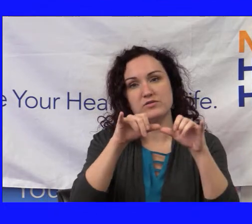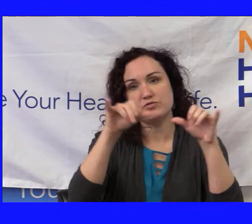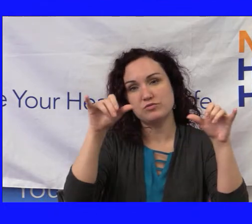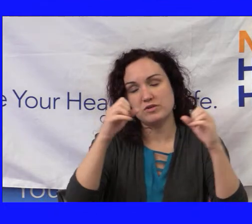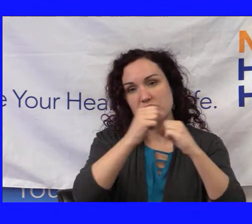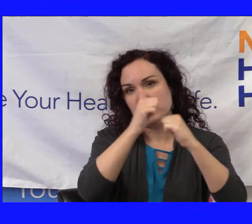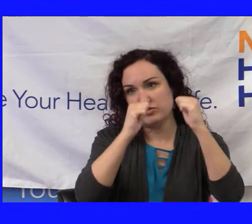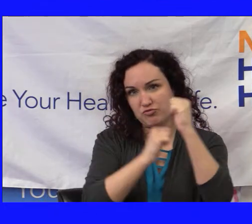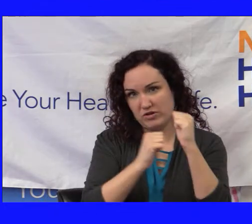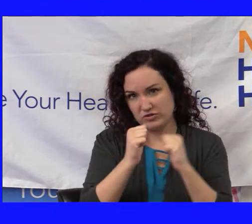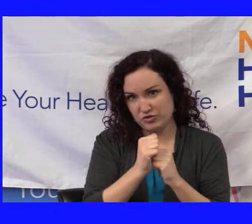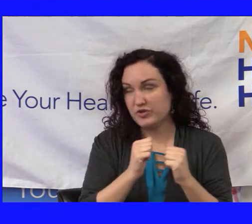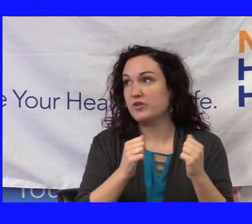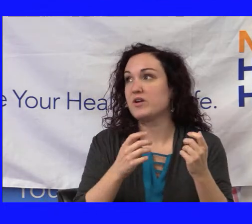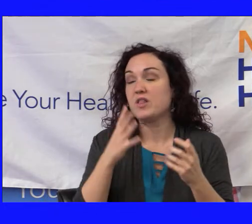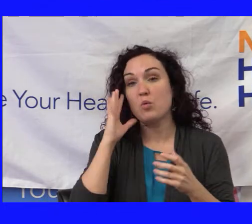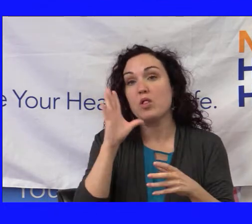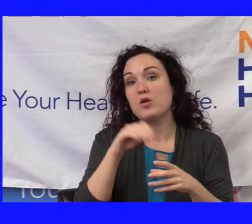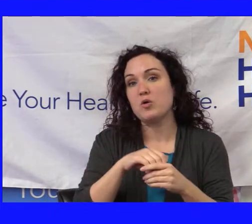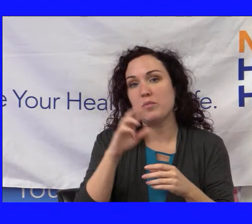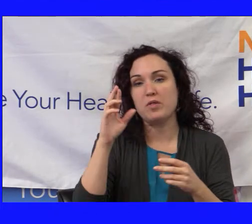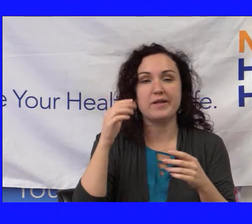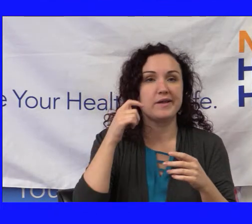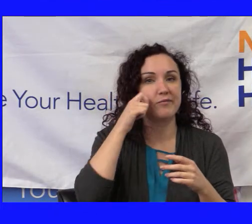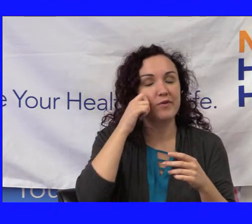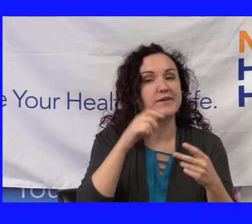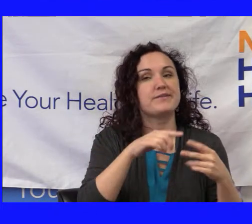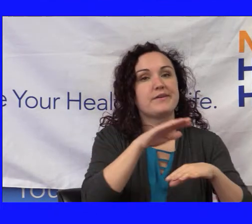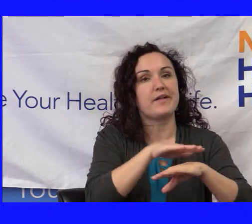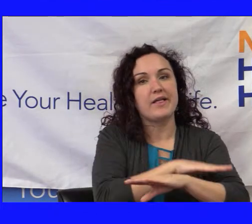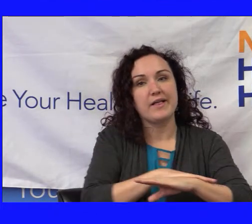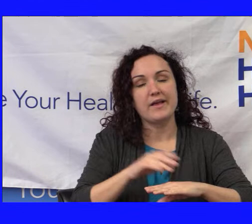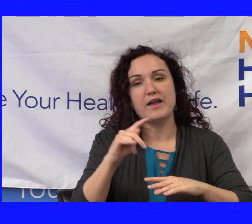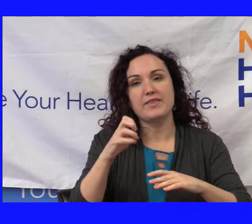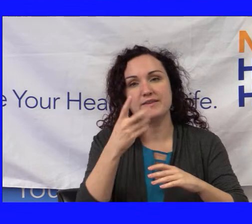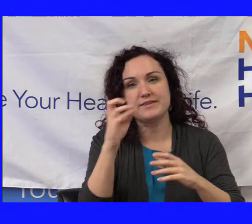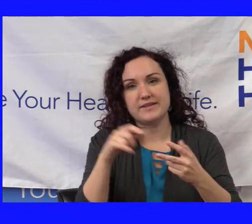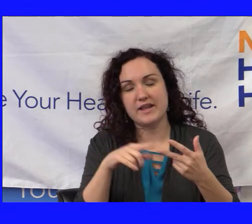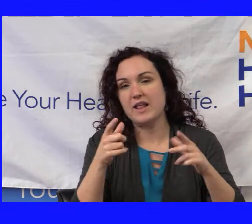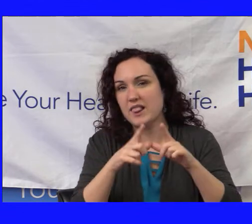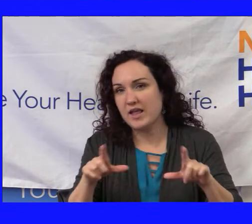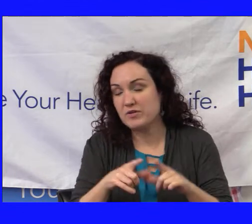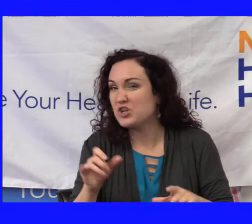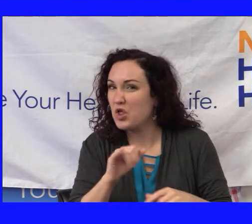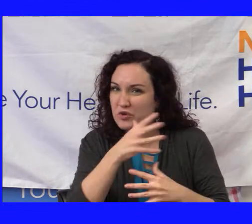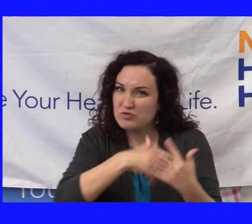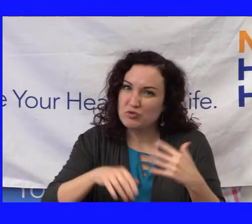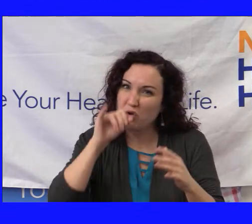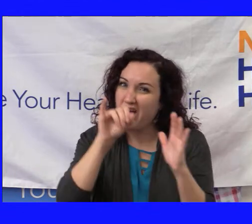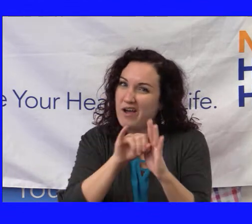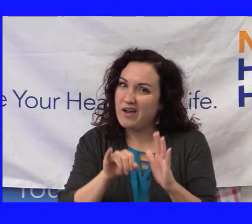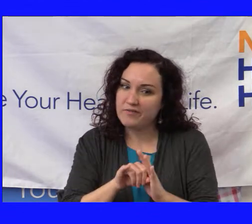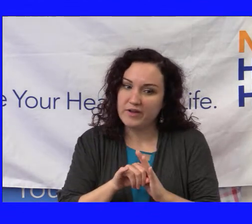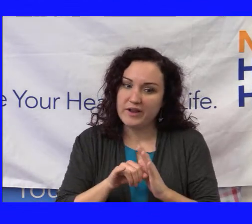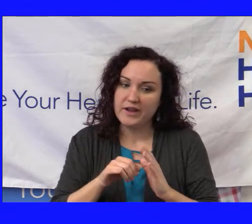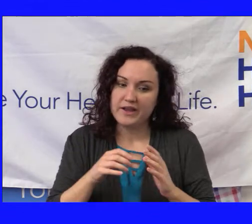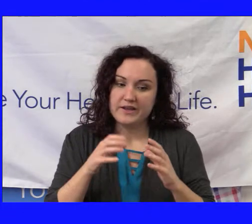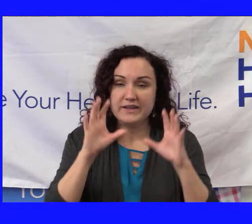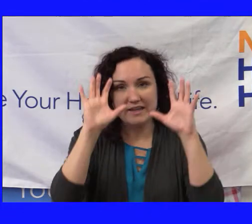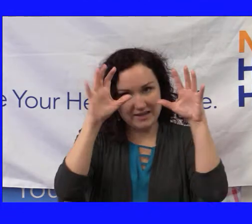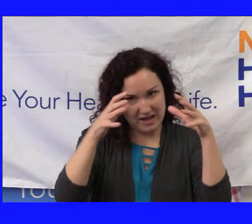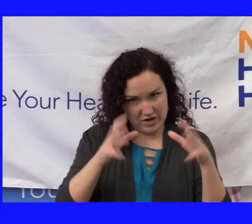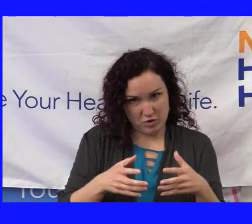disease-specific queries that will incorporate race, ethnicity, language, and other social identity categories so that we will be able